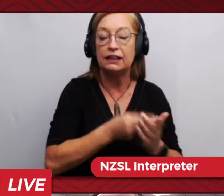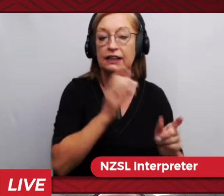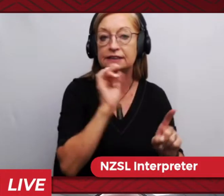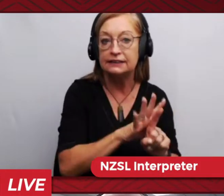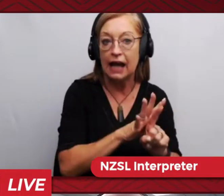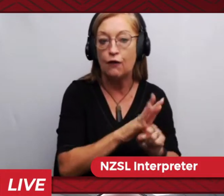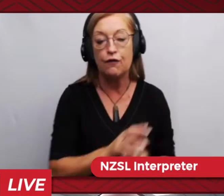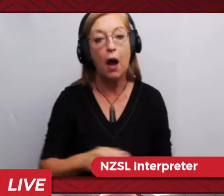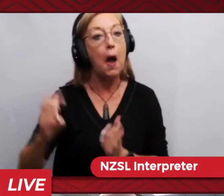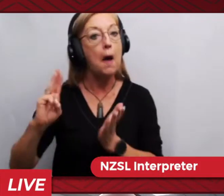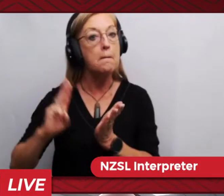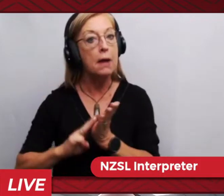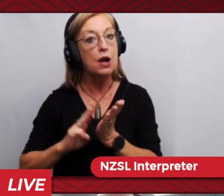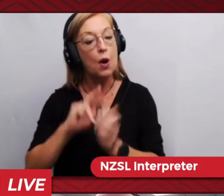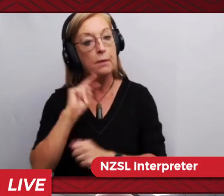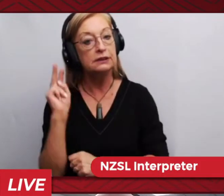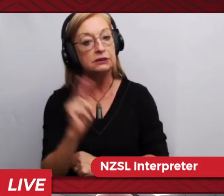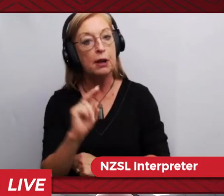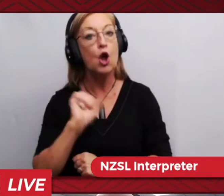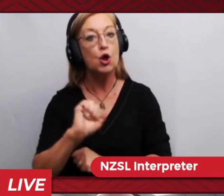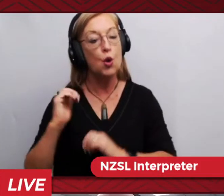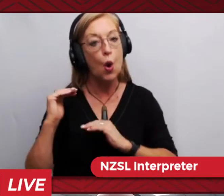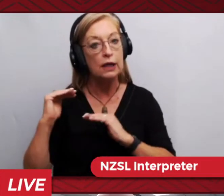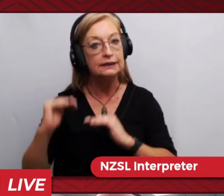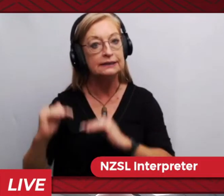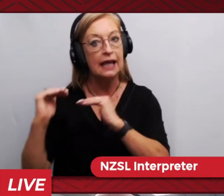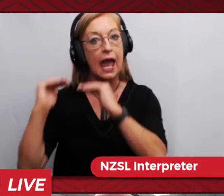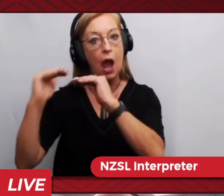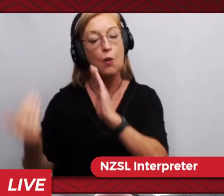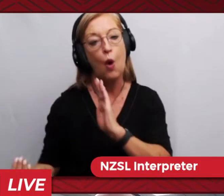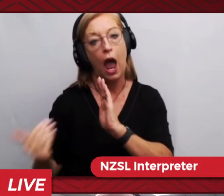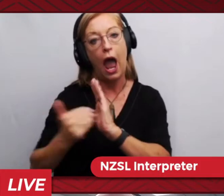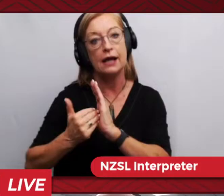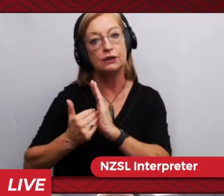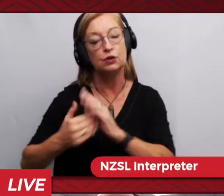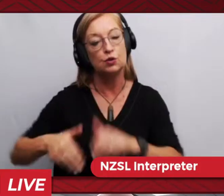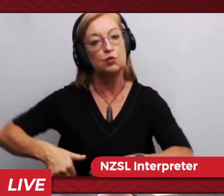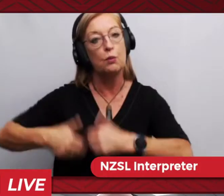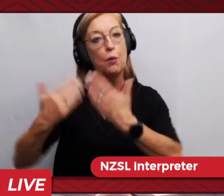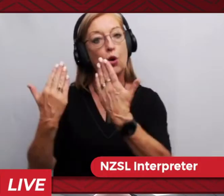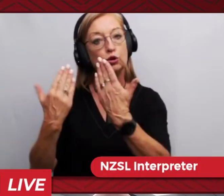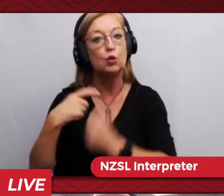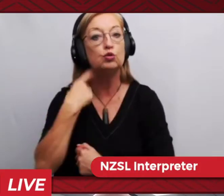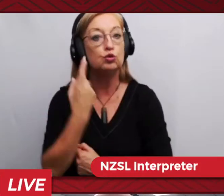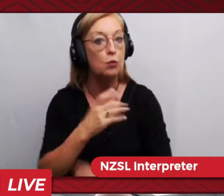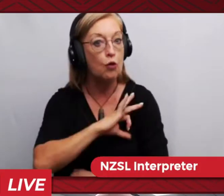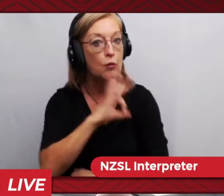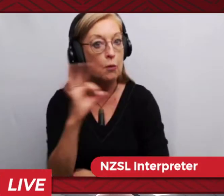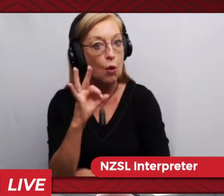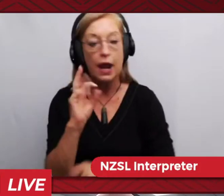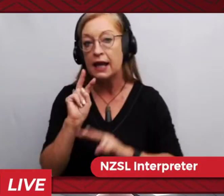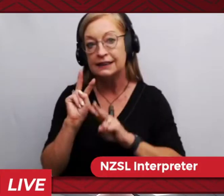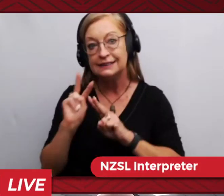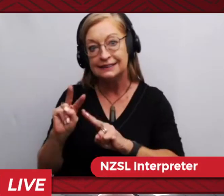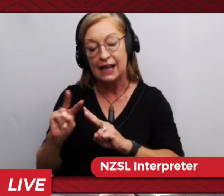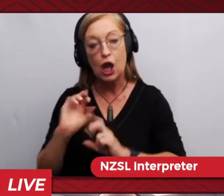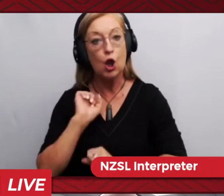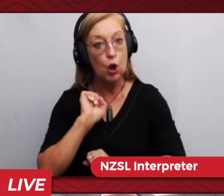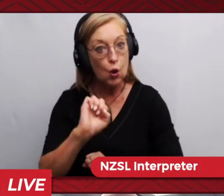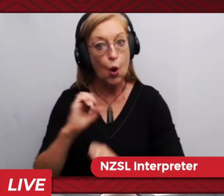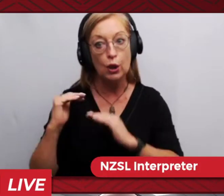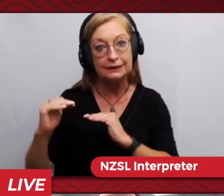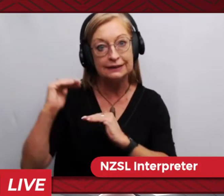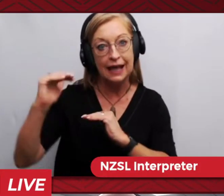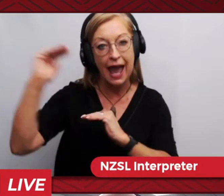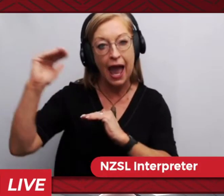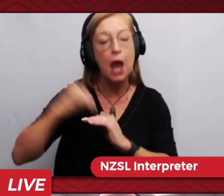Manawanui perspective, your tier will be added to your portal tomorrow morning. So you'll be able to see your tier in the budgeting